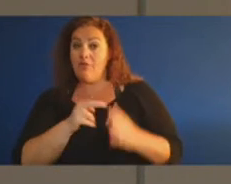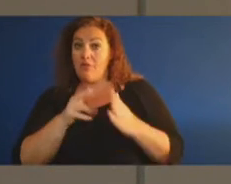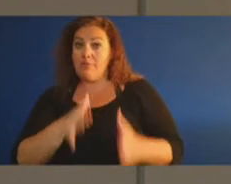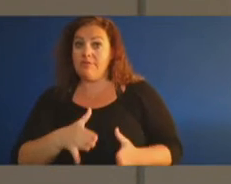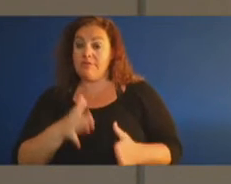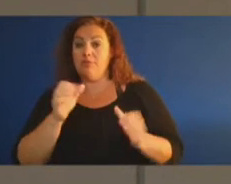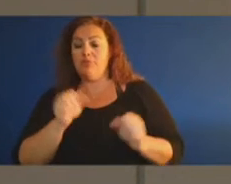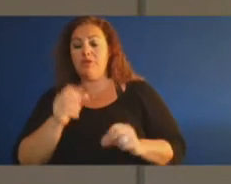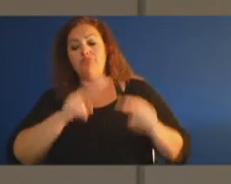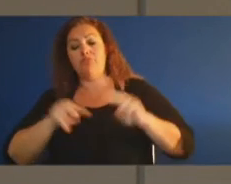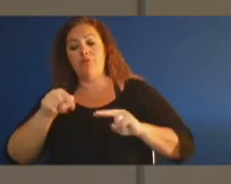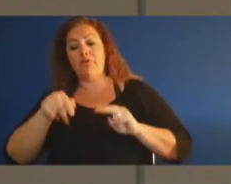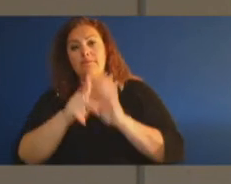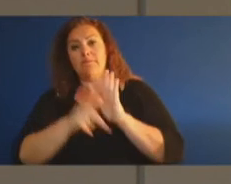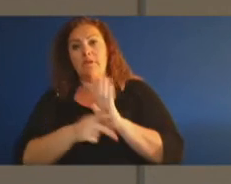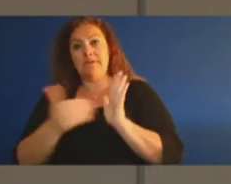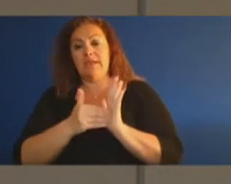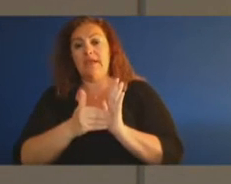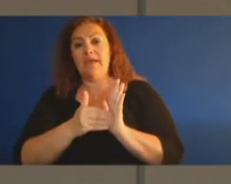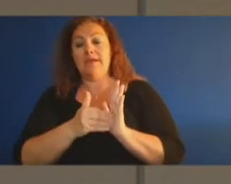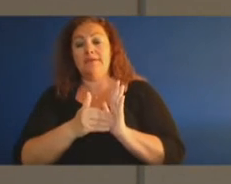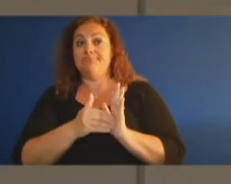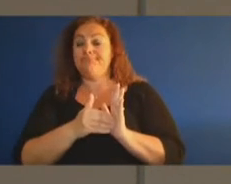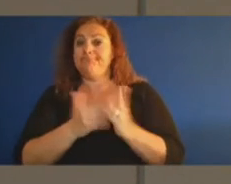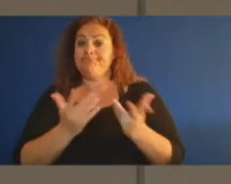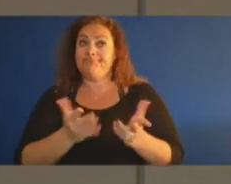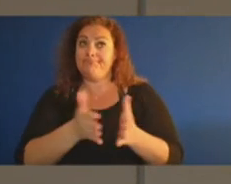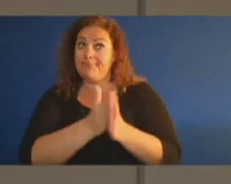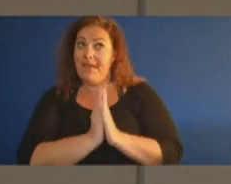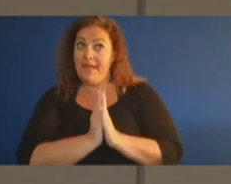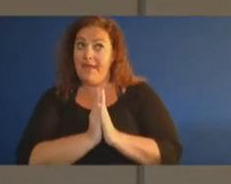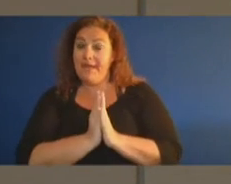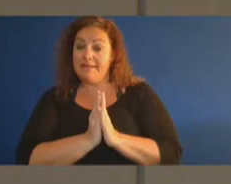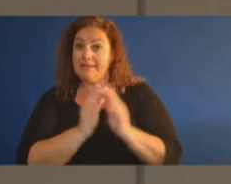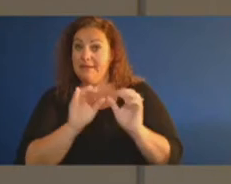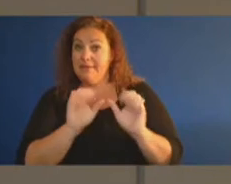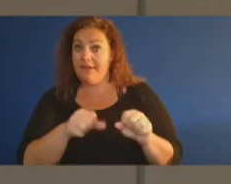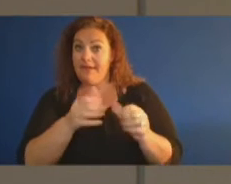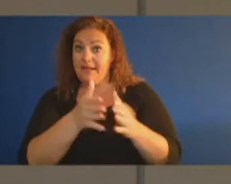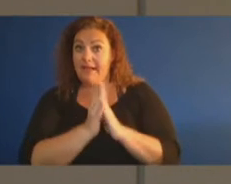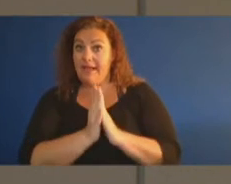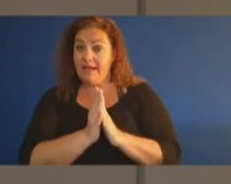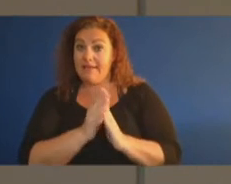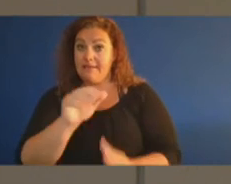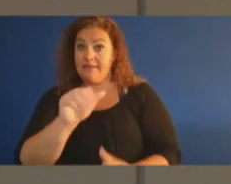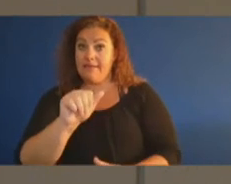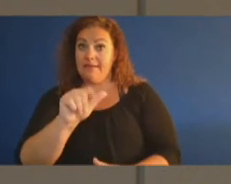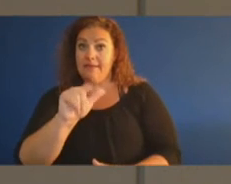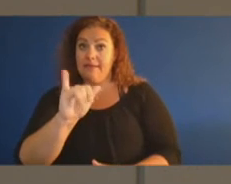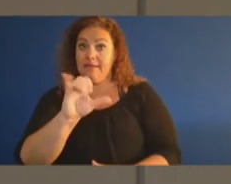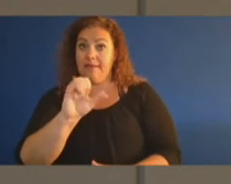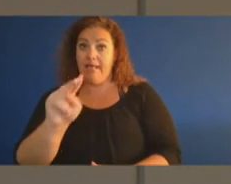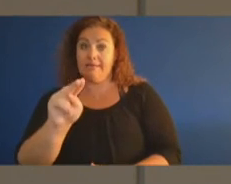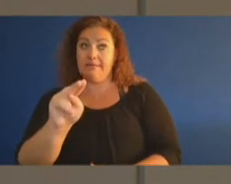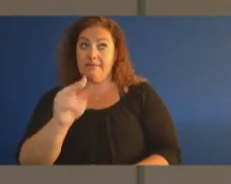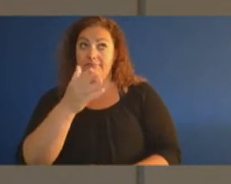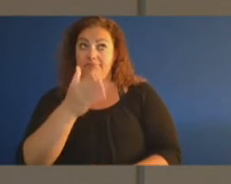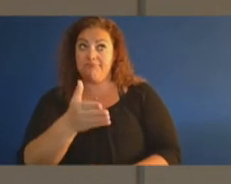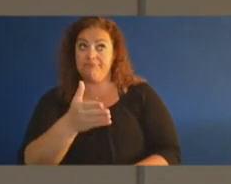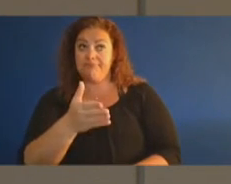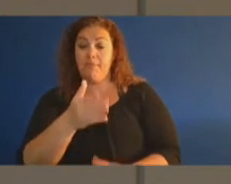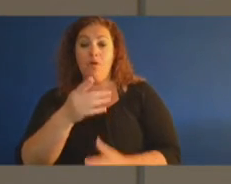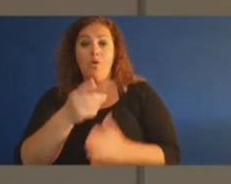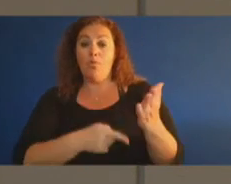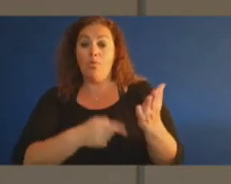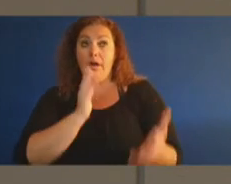this policy so I would ask um if I can ask um Alison um what would